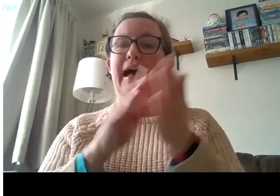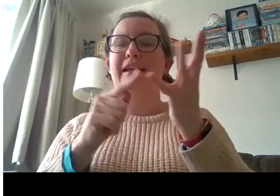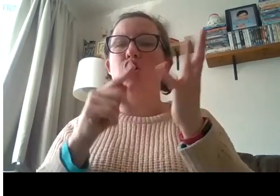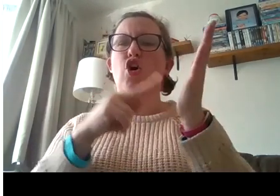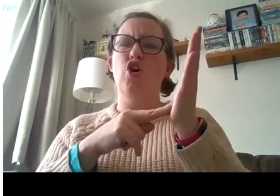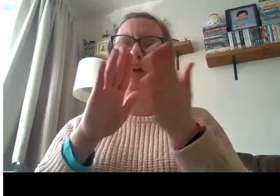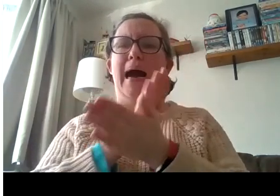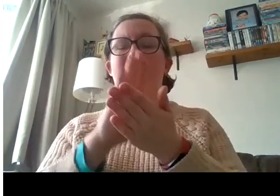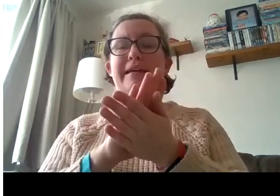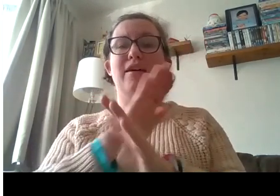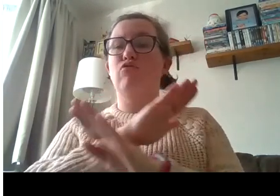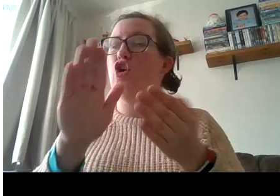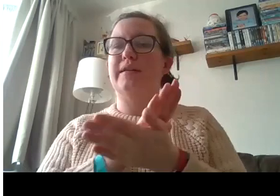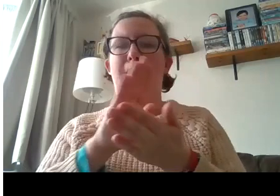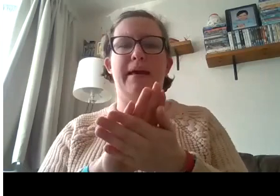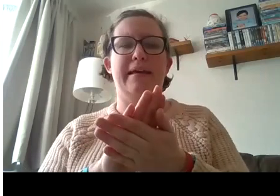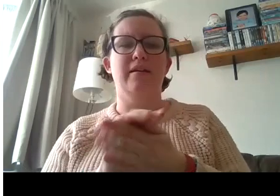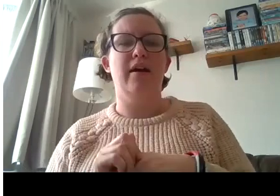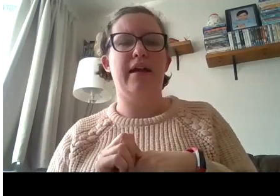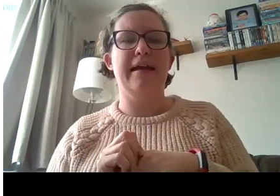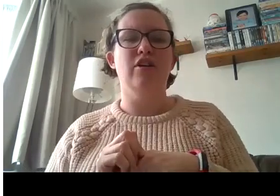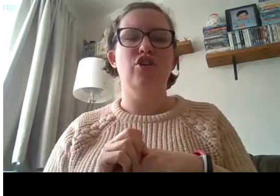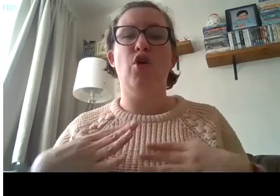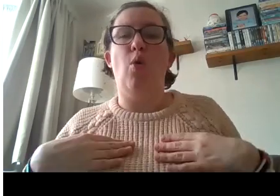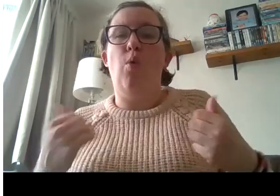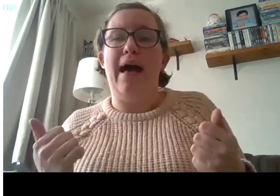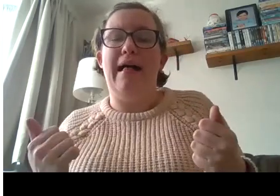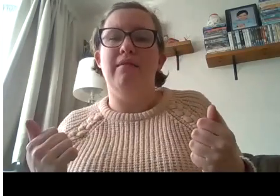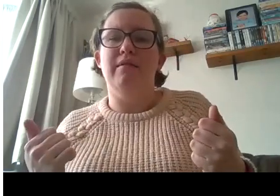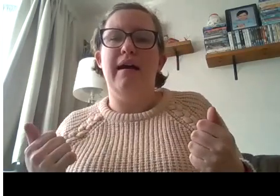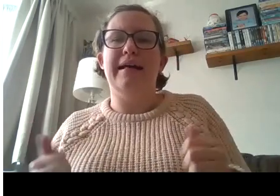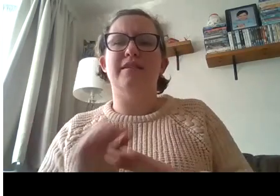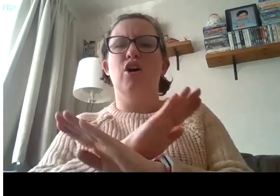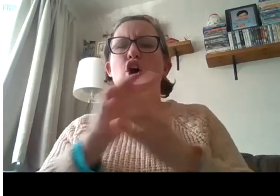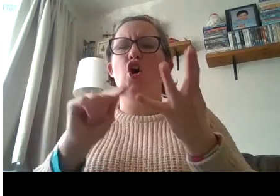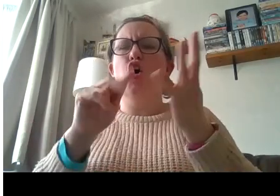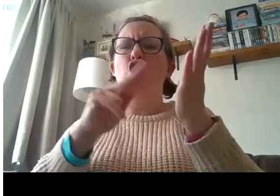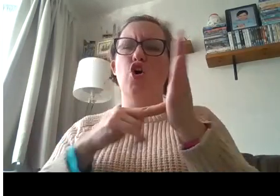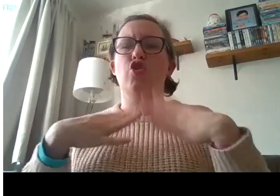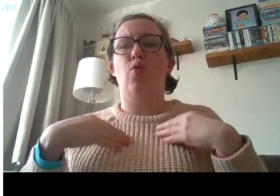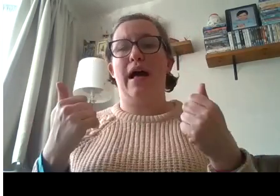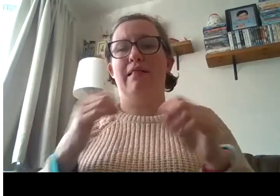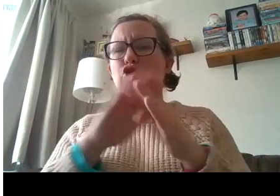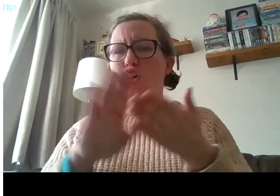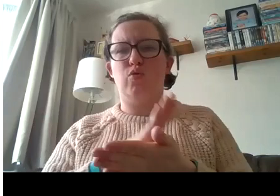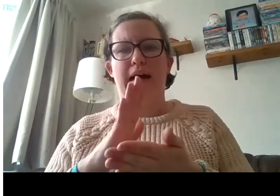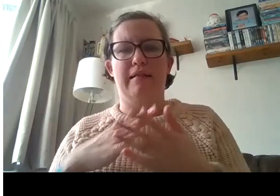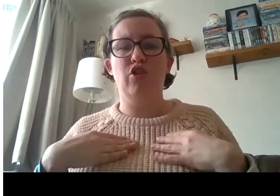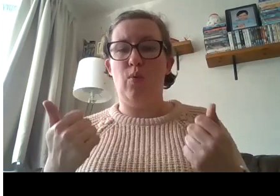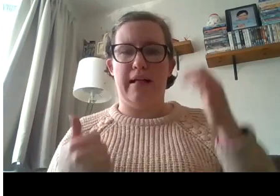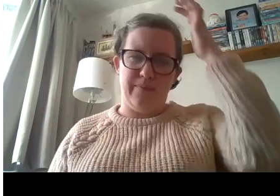happy and unhappy, so not happy. Okay, you've got well and unwell,